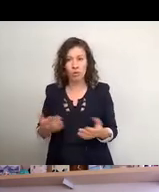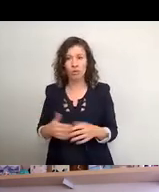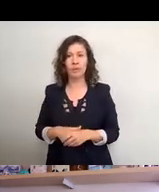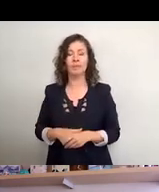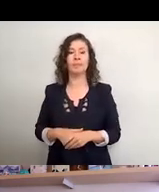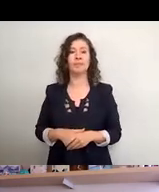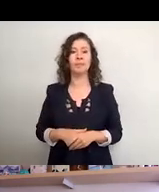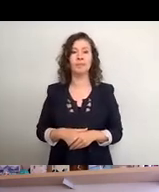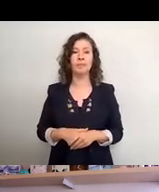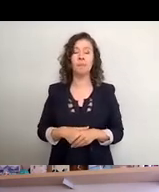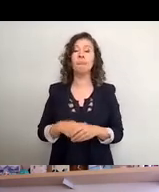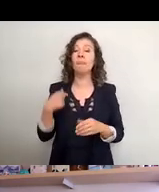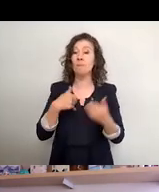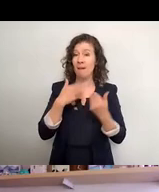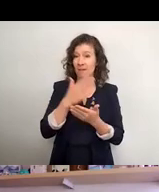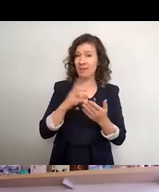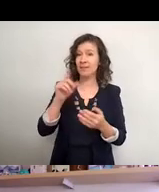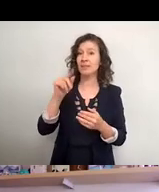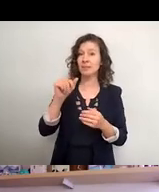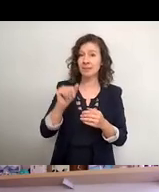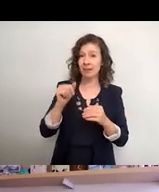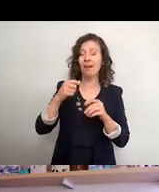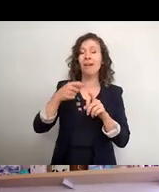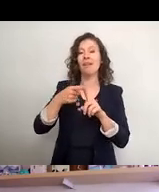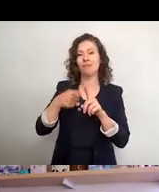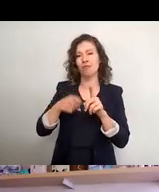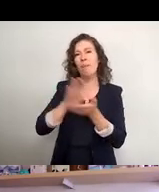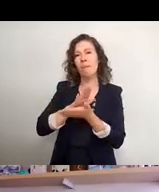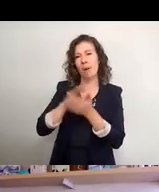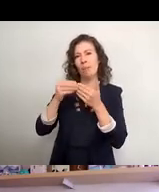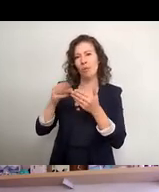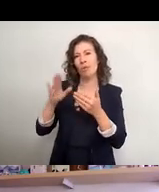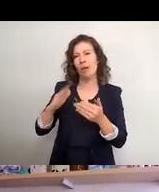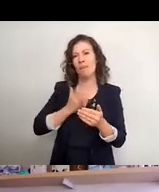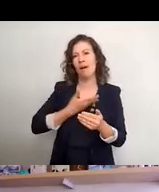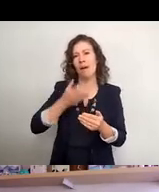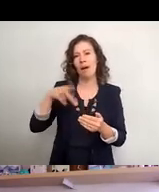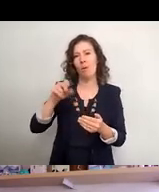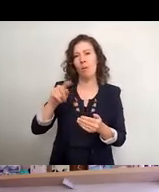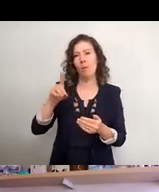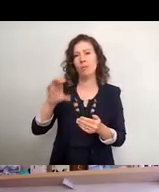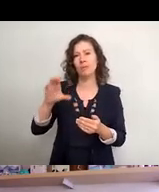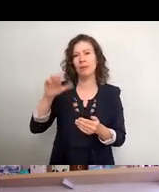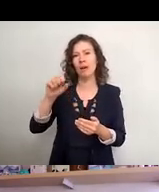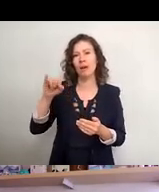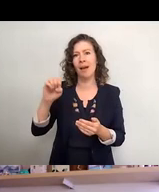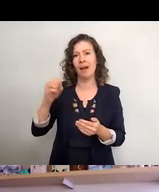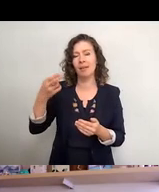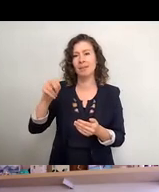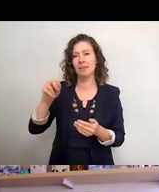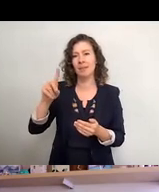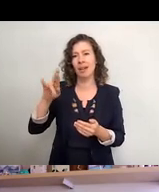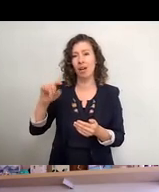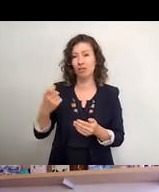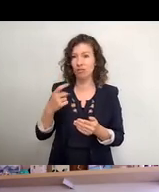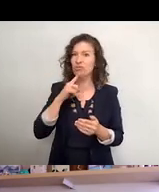Now, we have some data in a paper led by our postdoc, Cassie Hendricks, that many women experienced a lot of disruptions to their